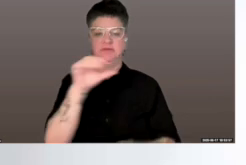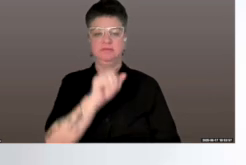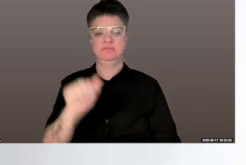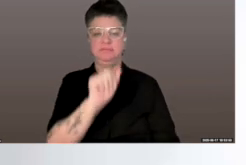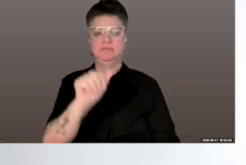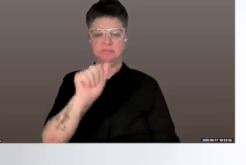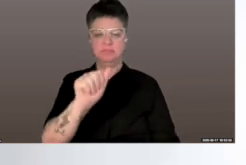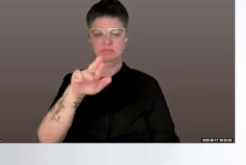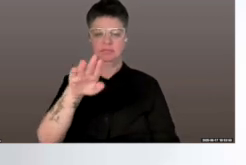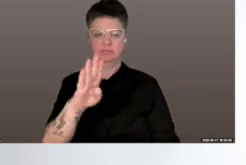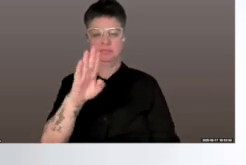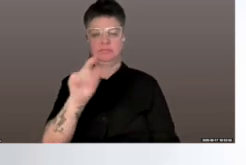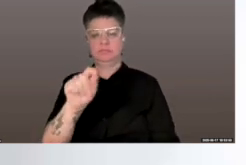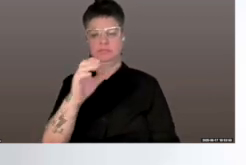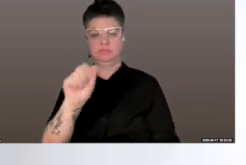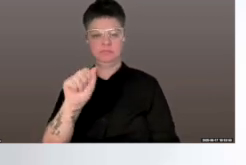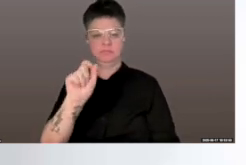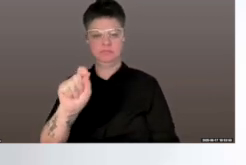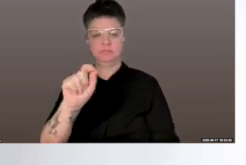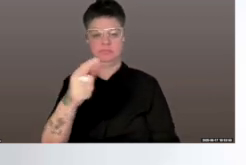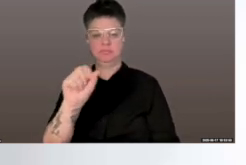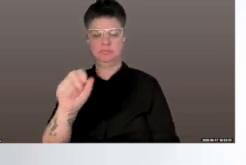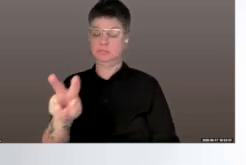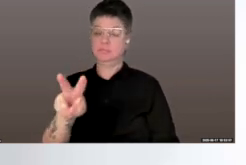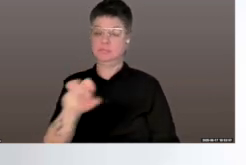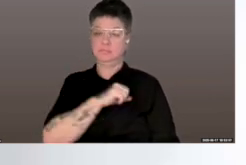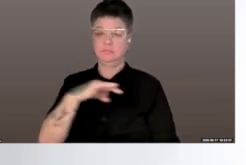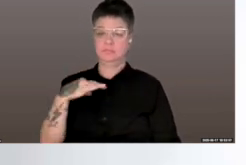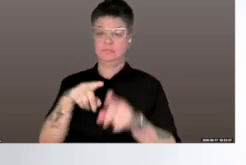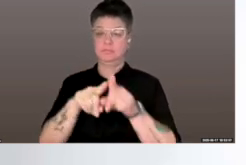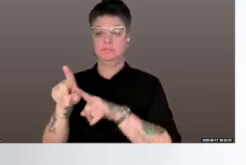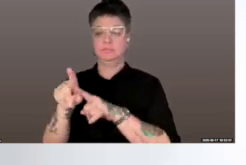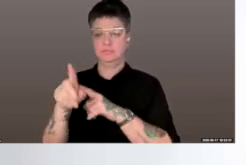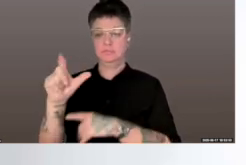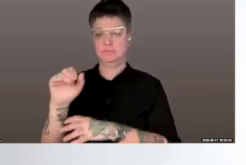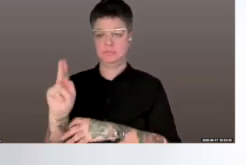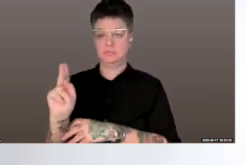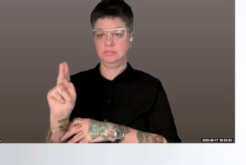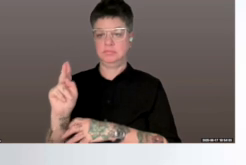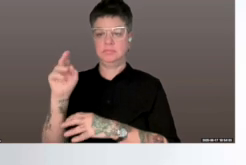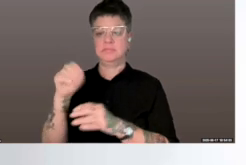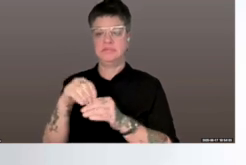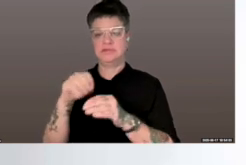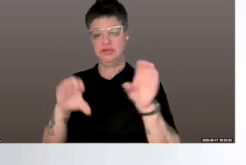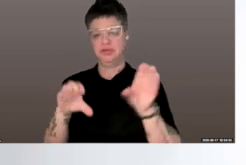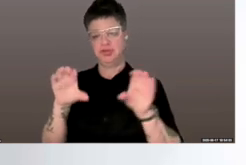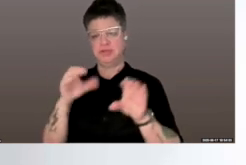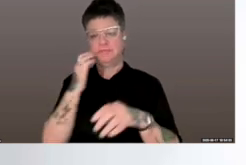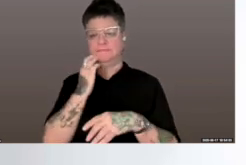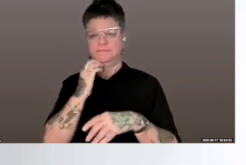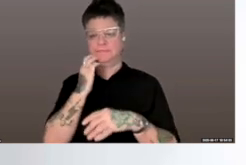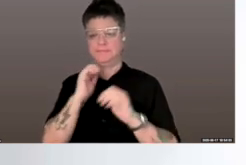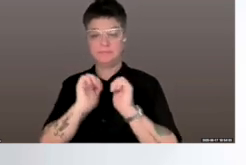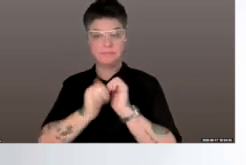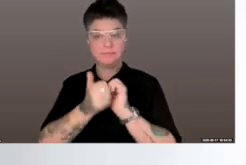URL because the URL is very long with special characters. So we'll be dropping that tiny URL just now. You